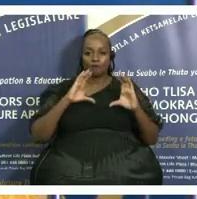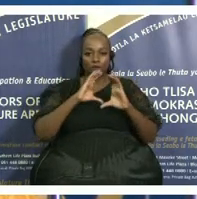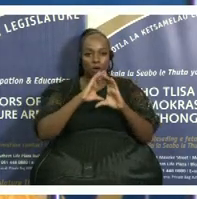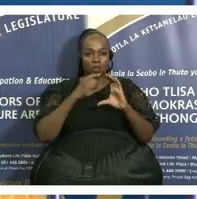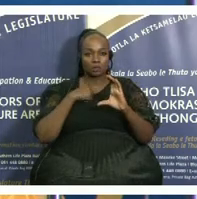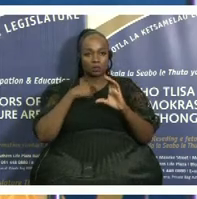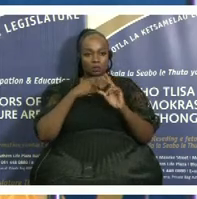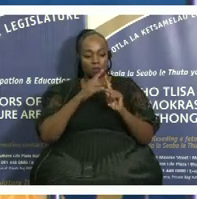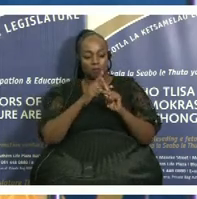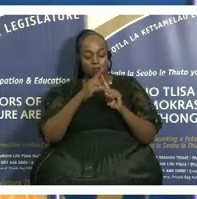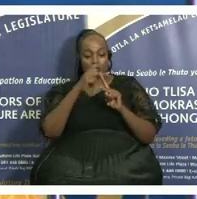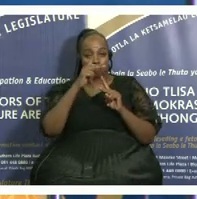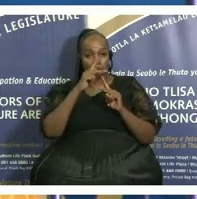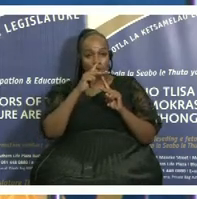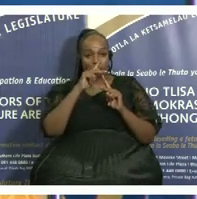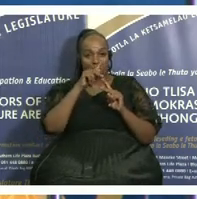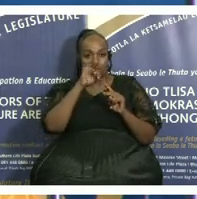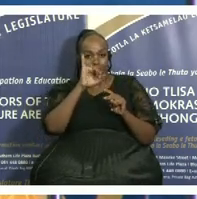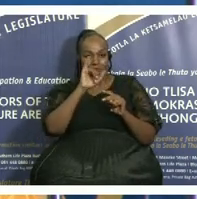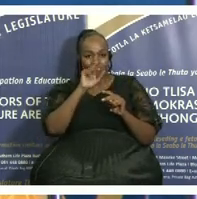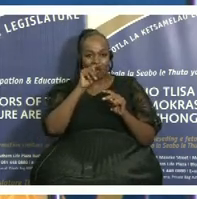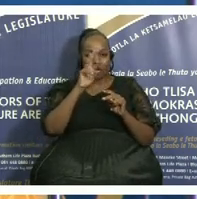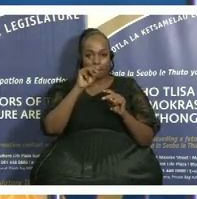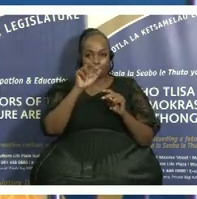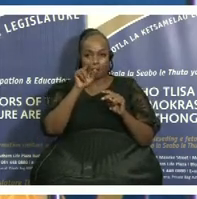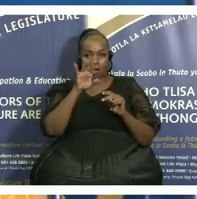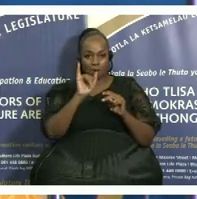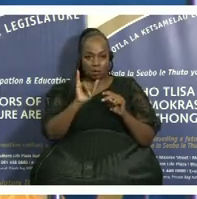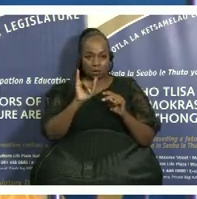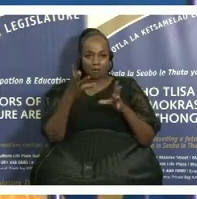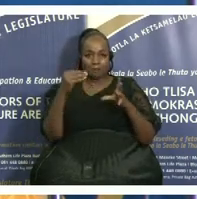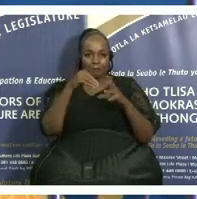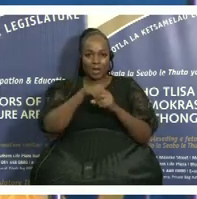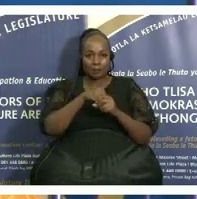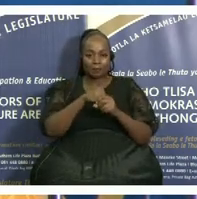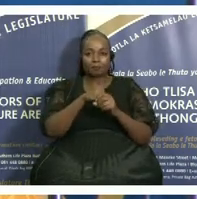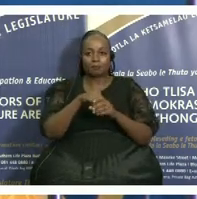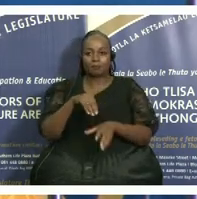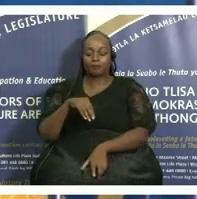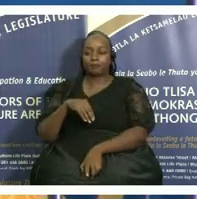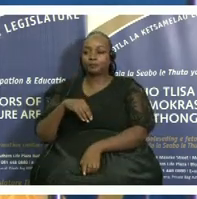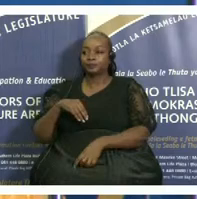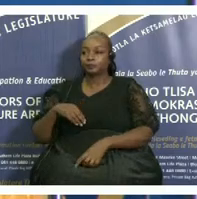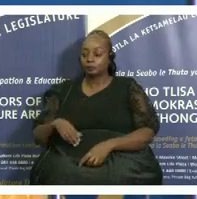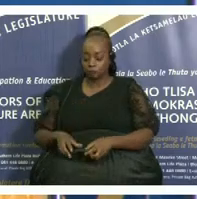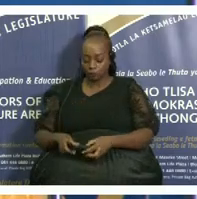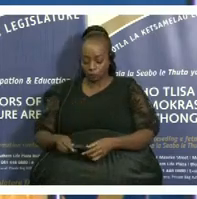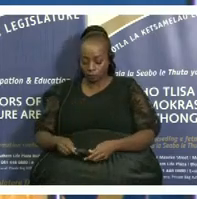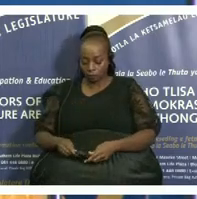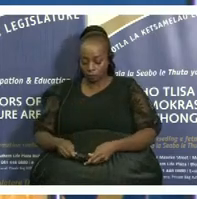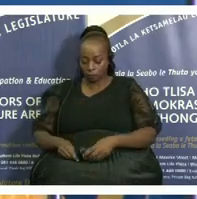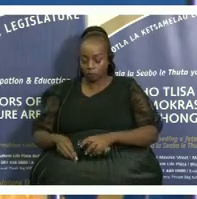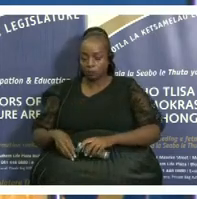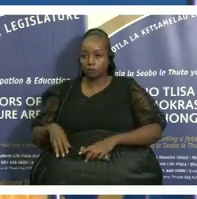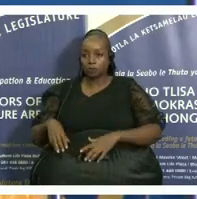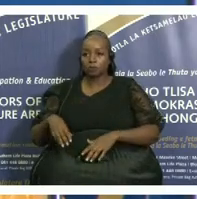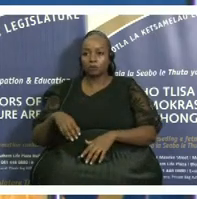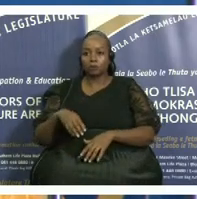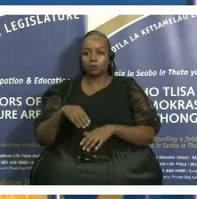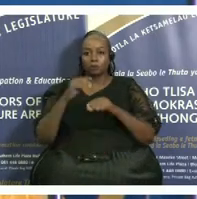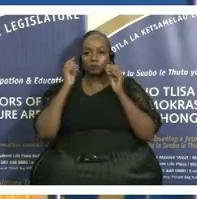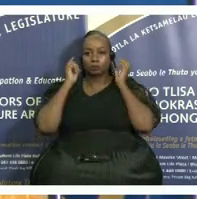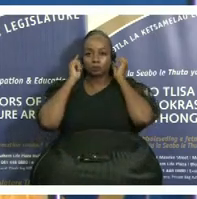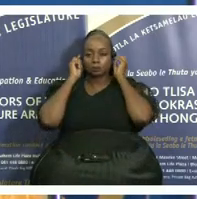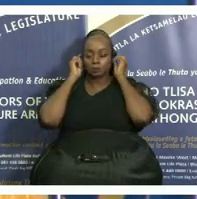primary healthcare facilities and services, including specifically pre- and antenatal care. This will